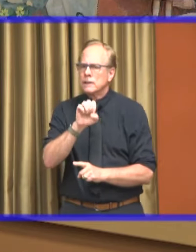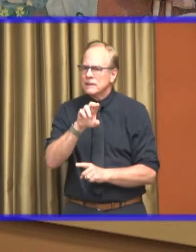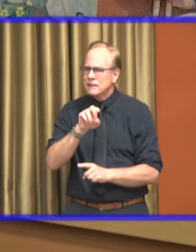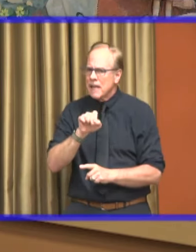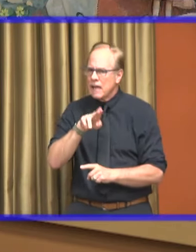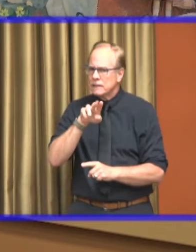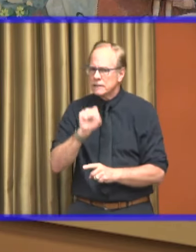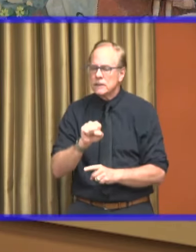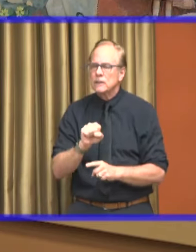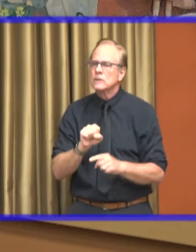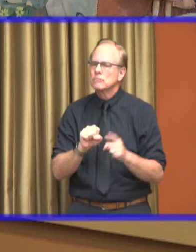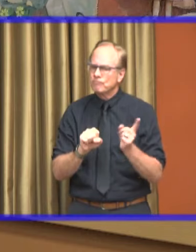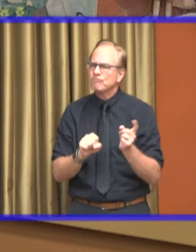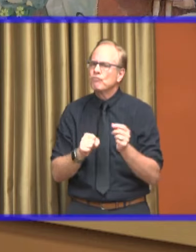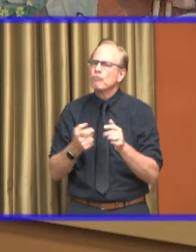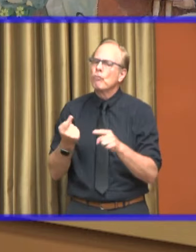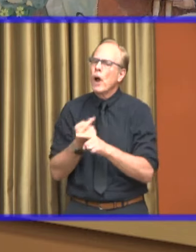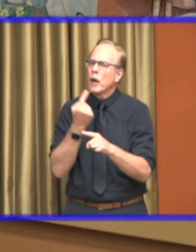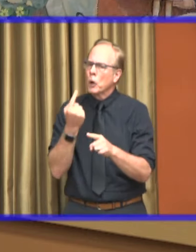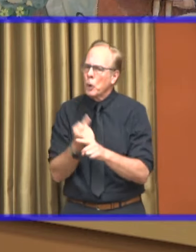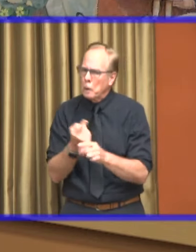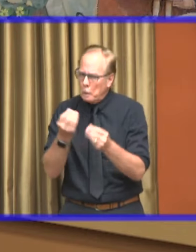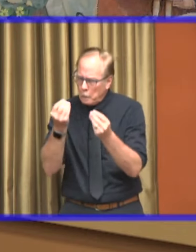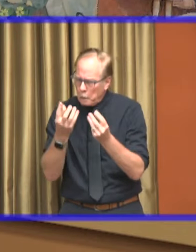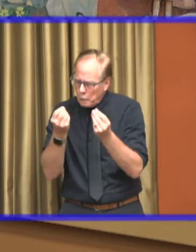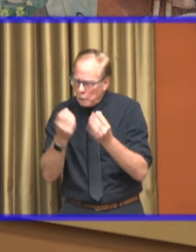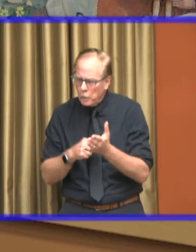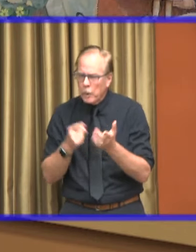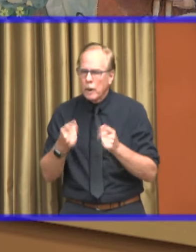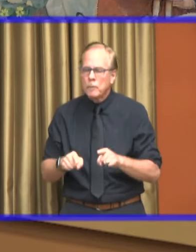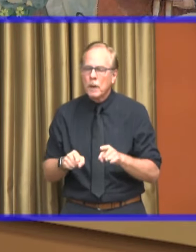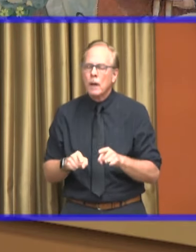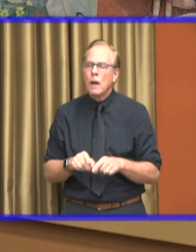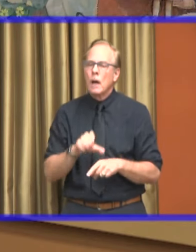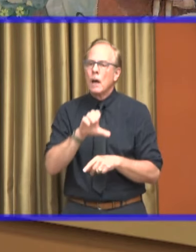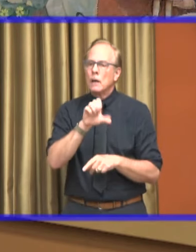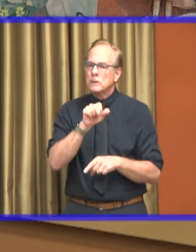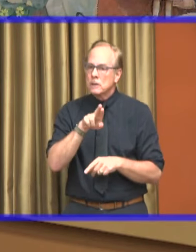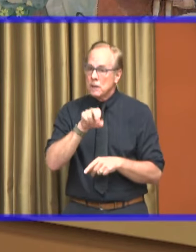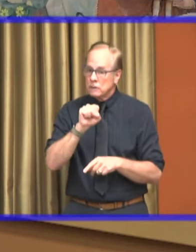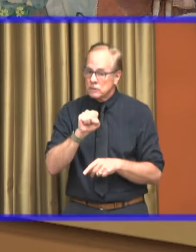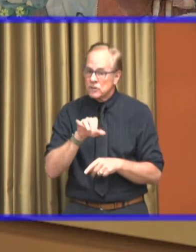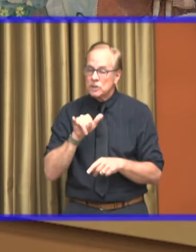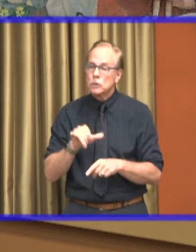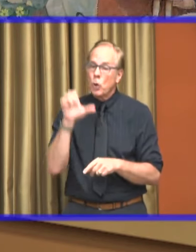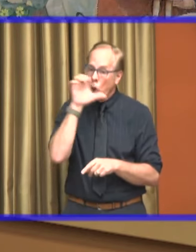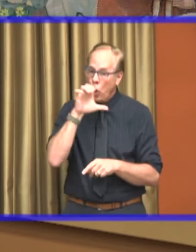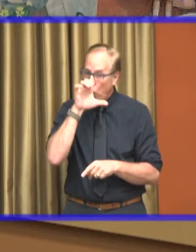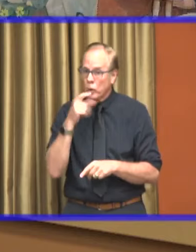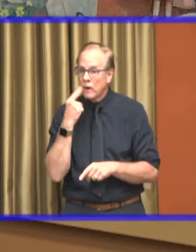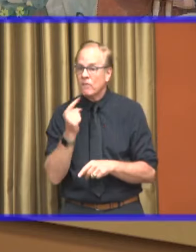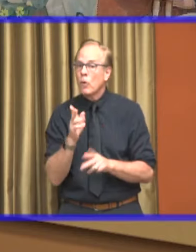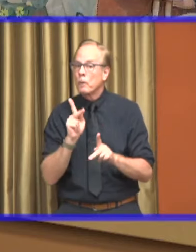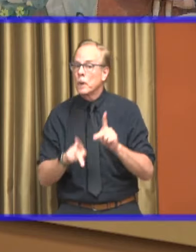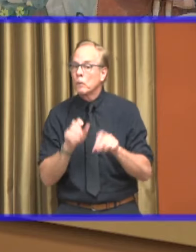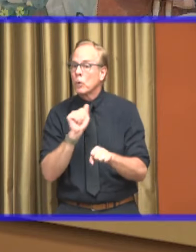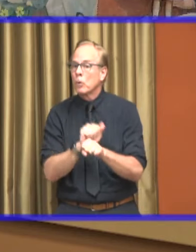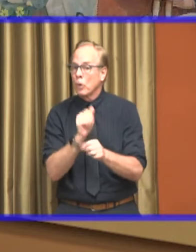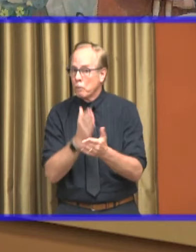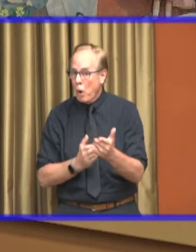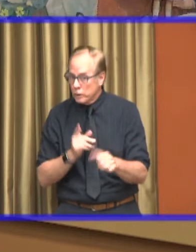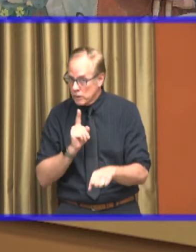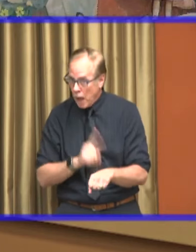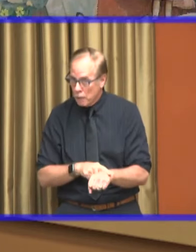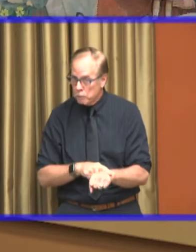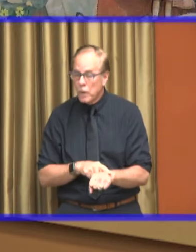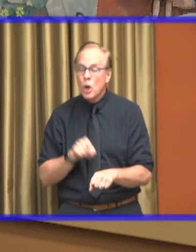operational forecast. The Census Bureau is still seeking part-time employment, part-time employees. So